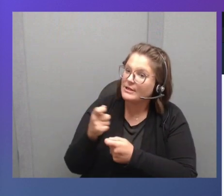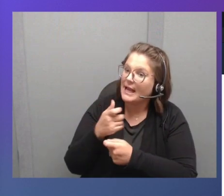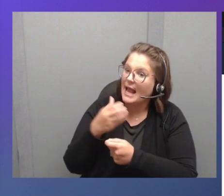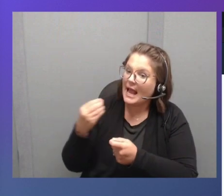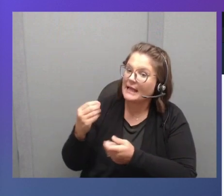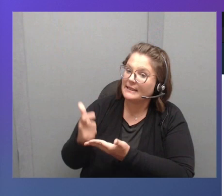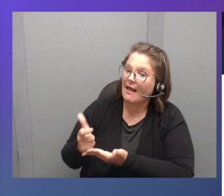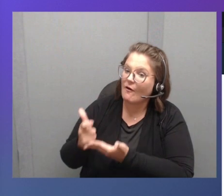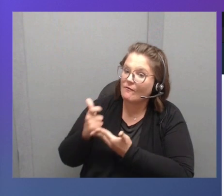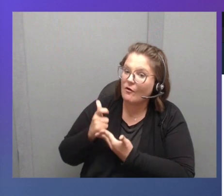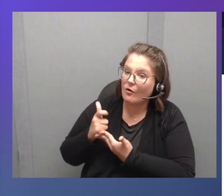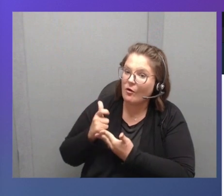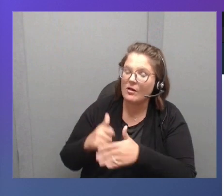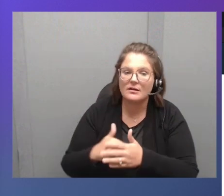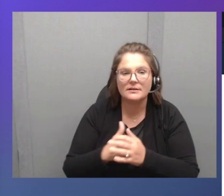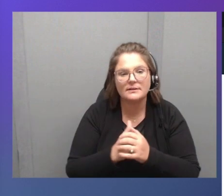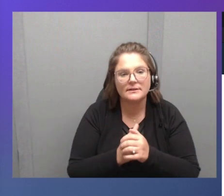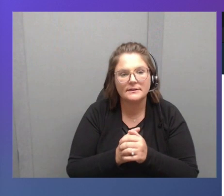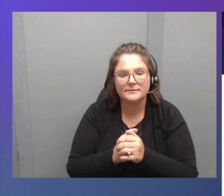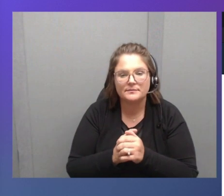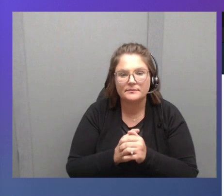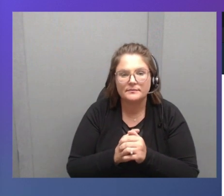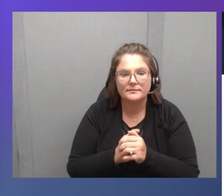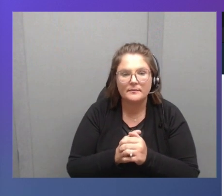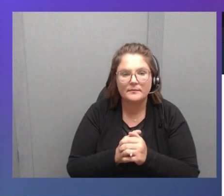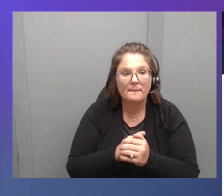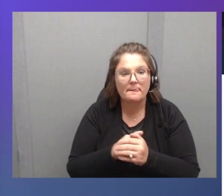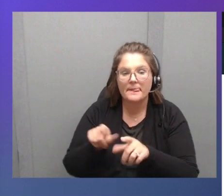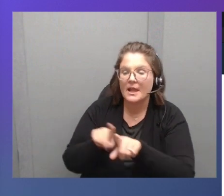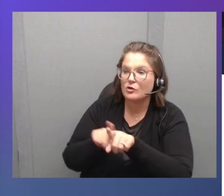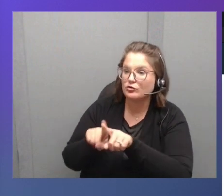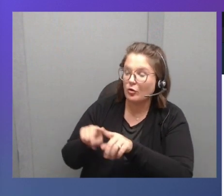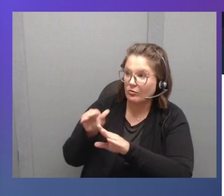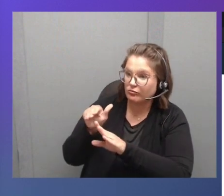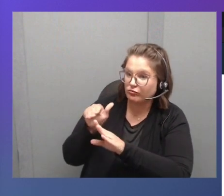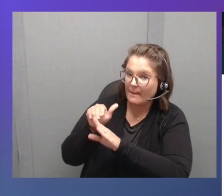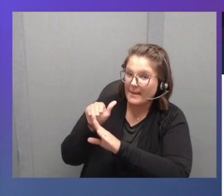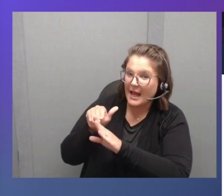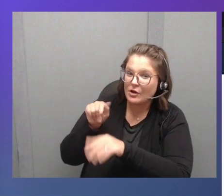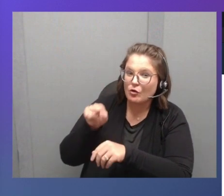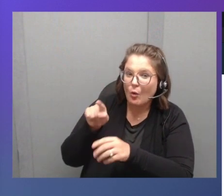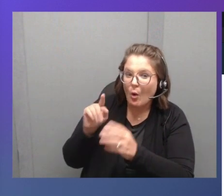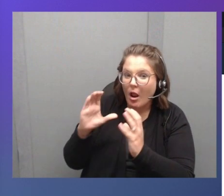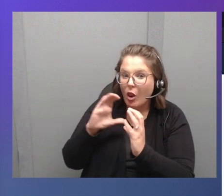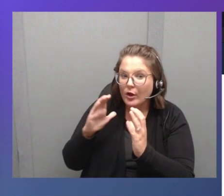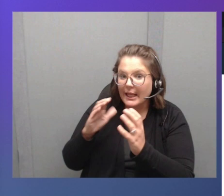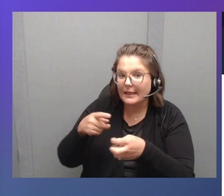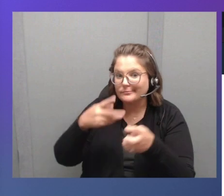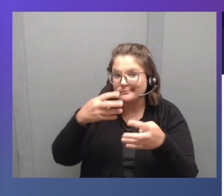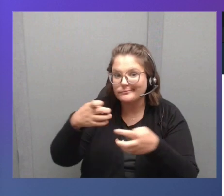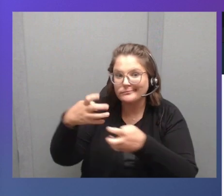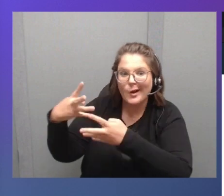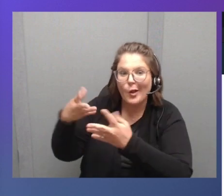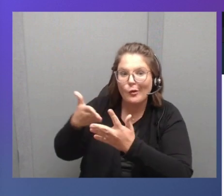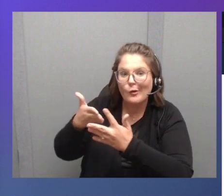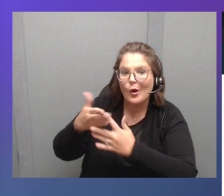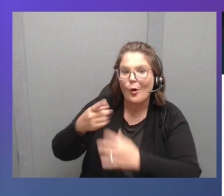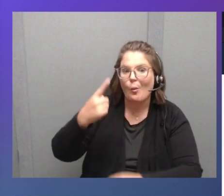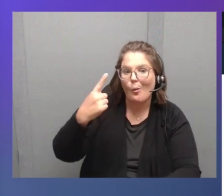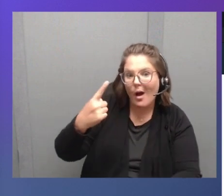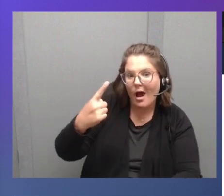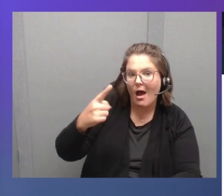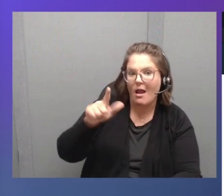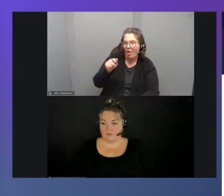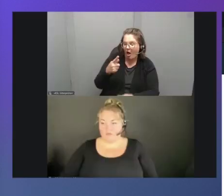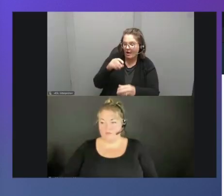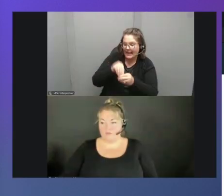command for me to have typed, but it's and okay. also, just to remind people, you're looking through various logs on various machines in one query, right? Not just one